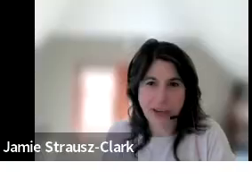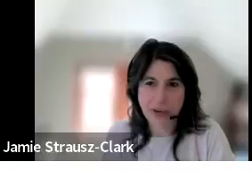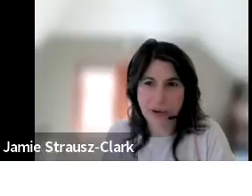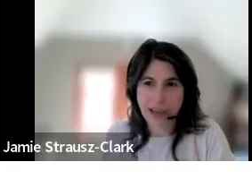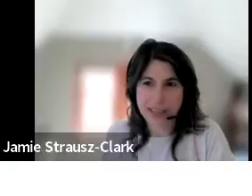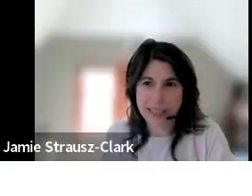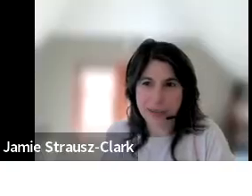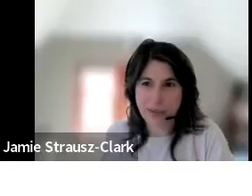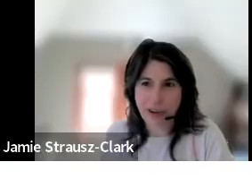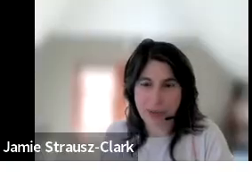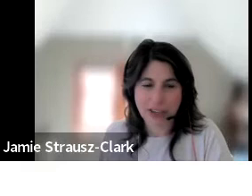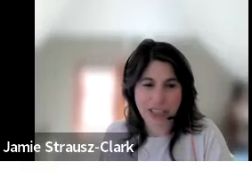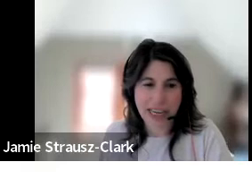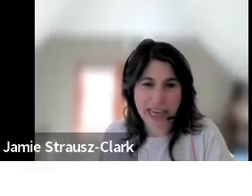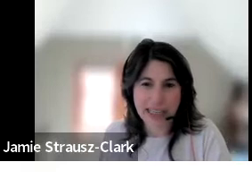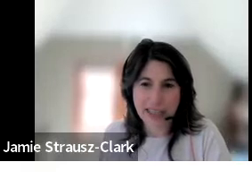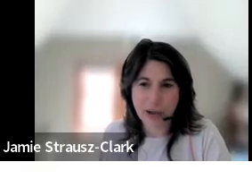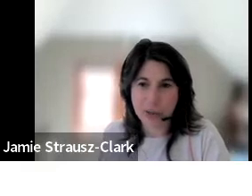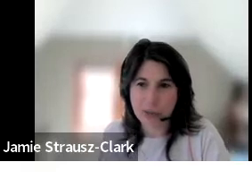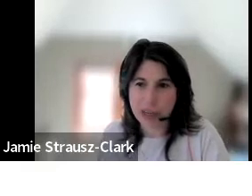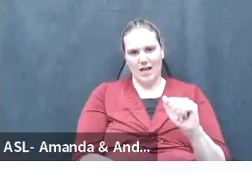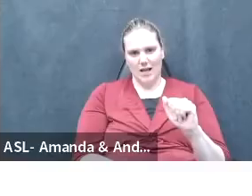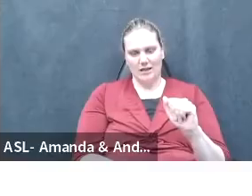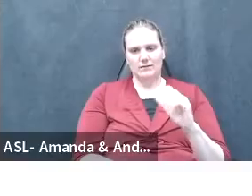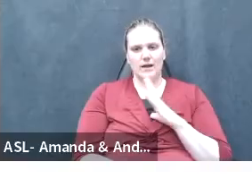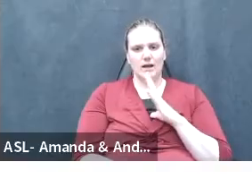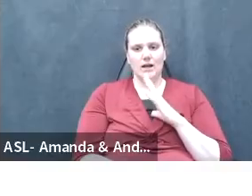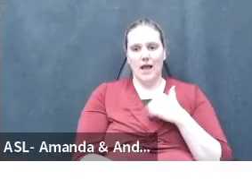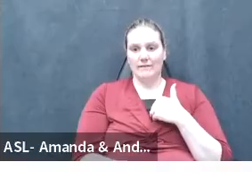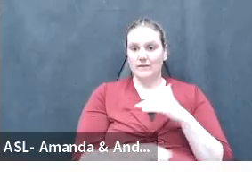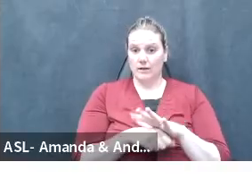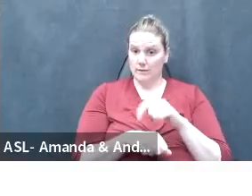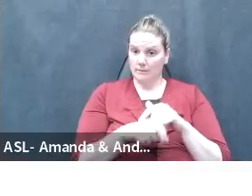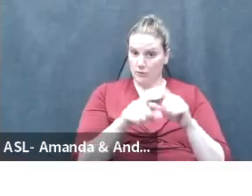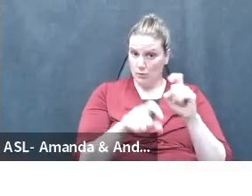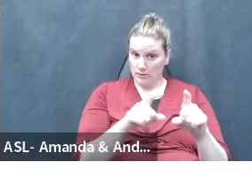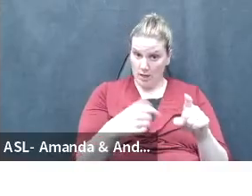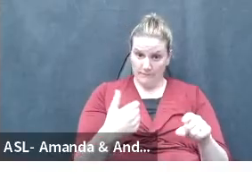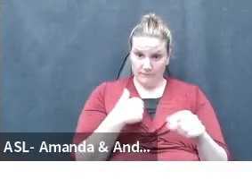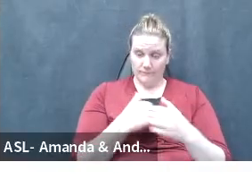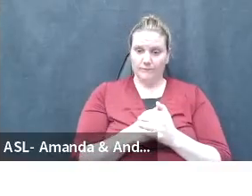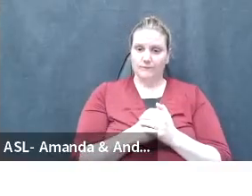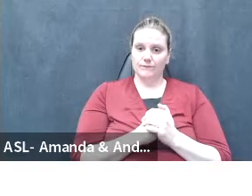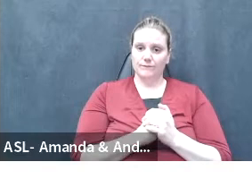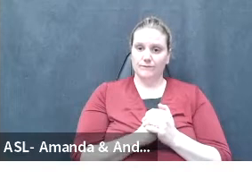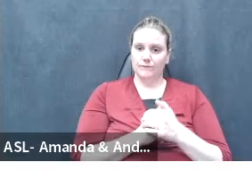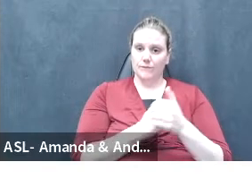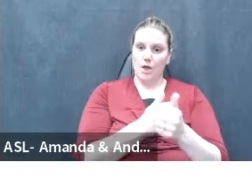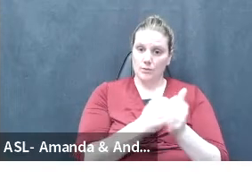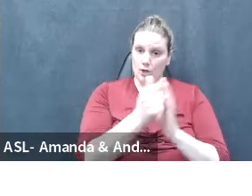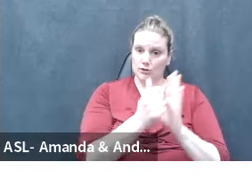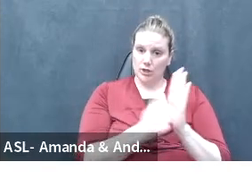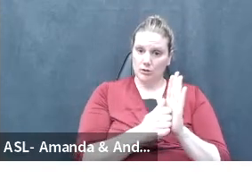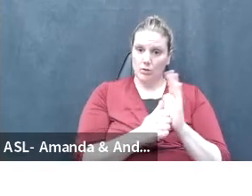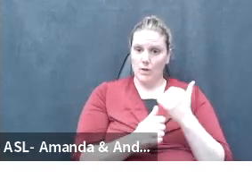Thank you, team from HCA. So there is some time for questions. We actually, according to our agenda,